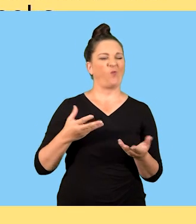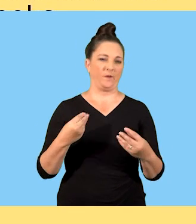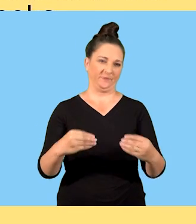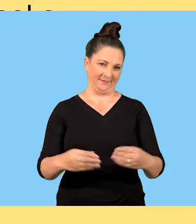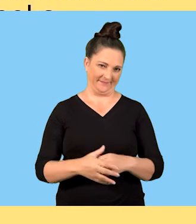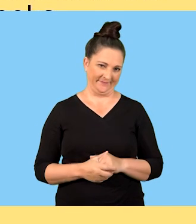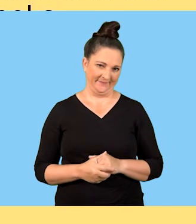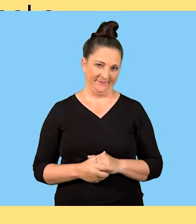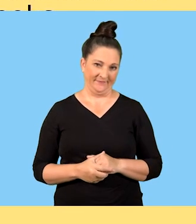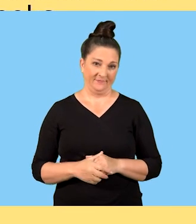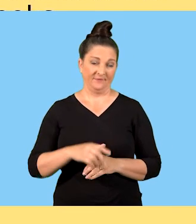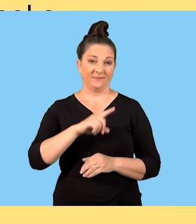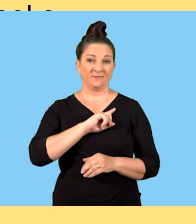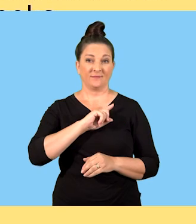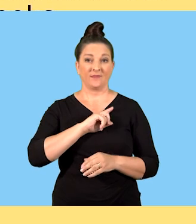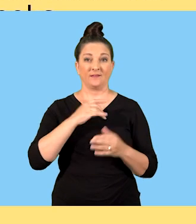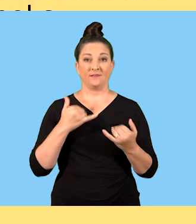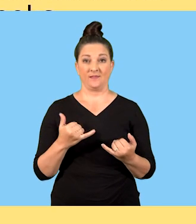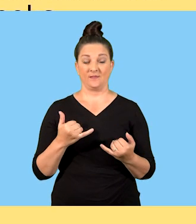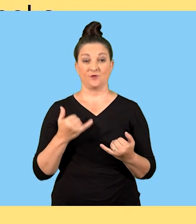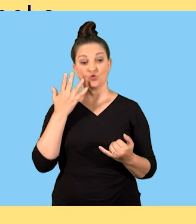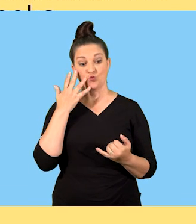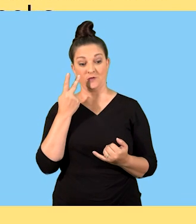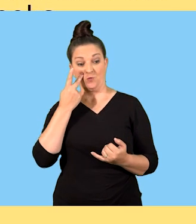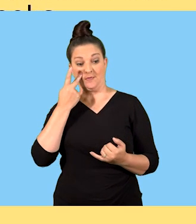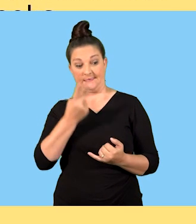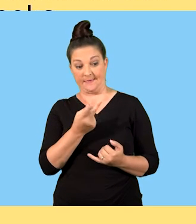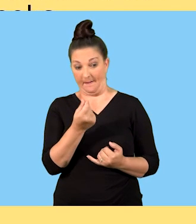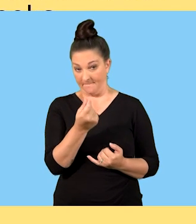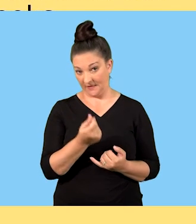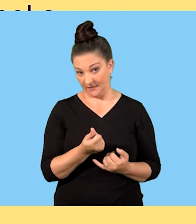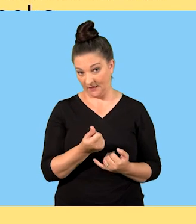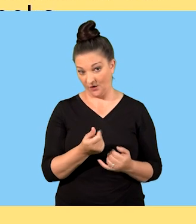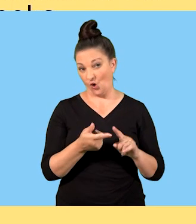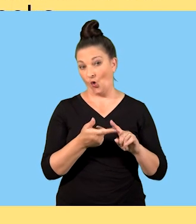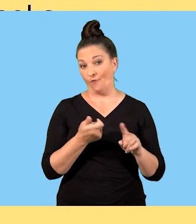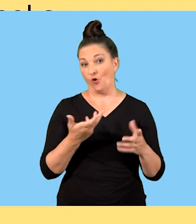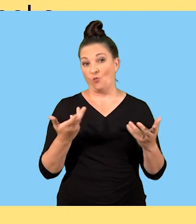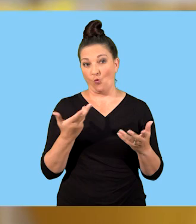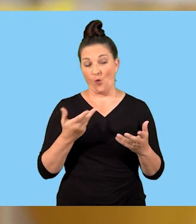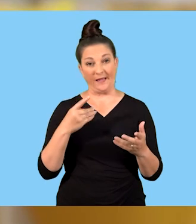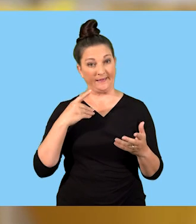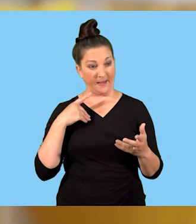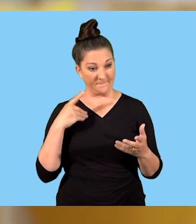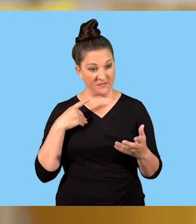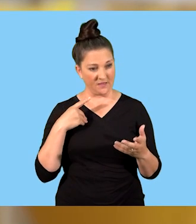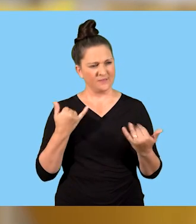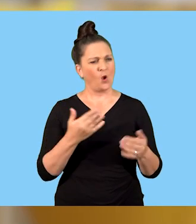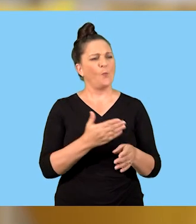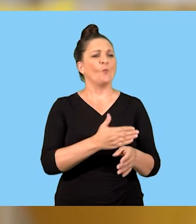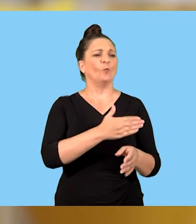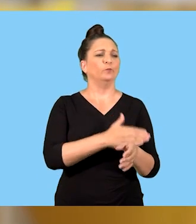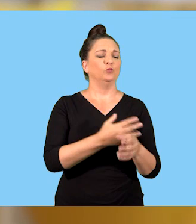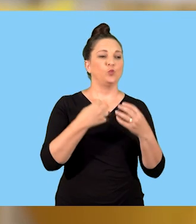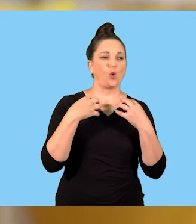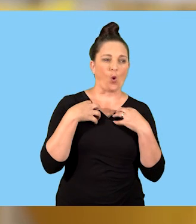business. Very important. Let me repeat that again. When we receive money from a debtor whose account was previously written